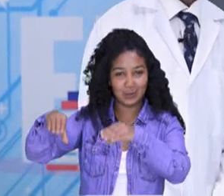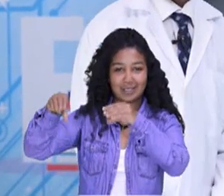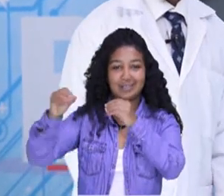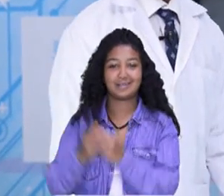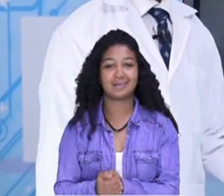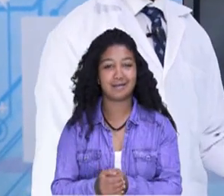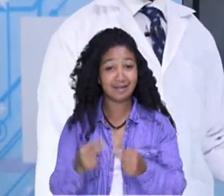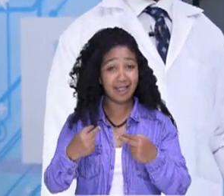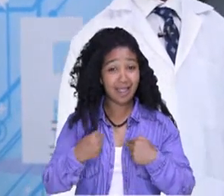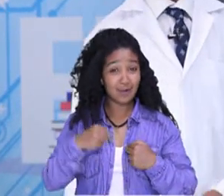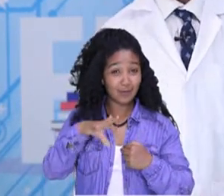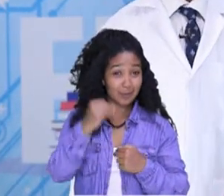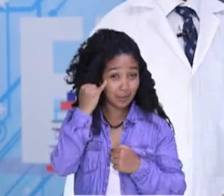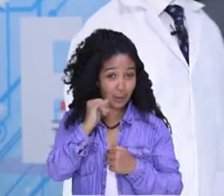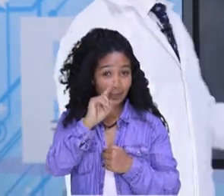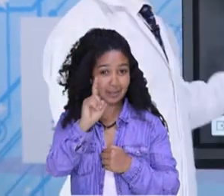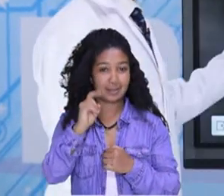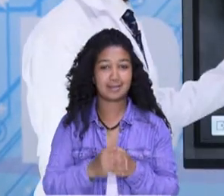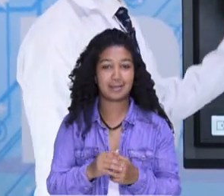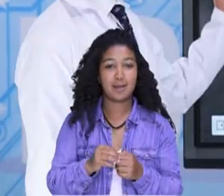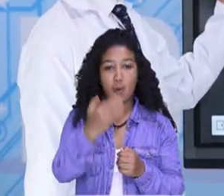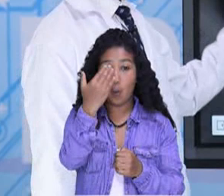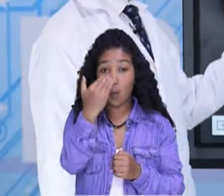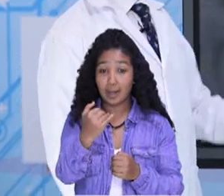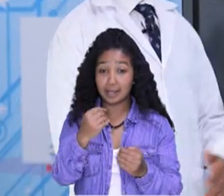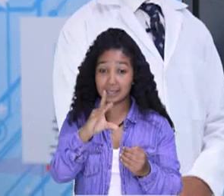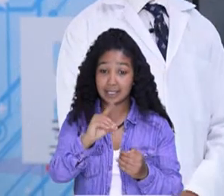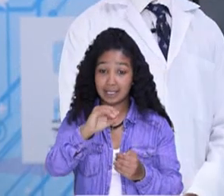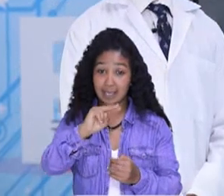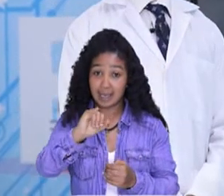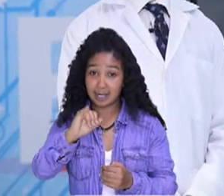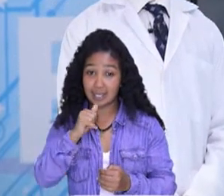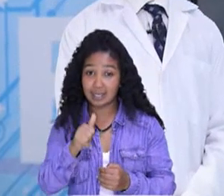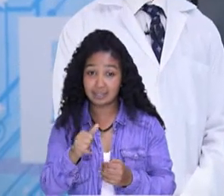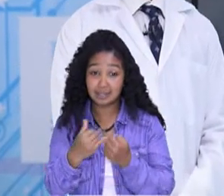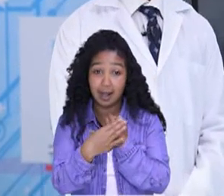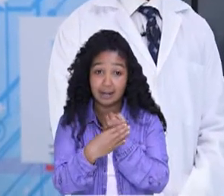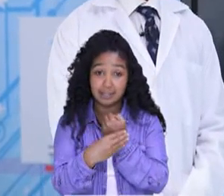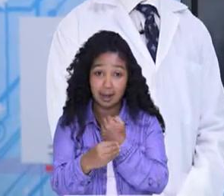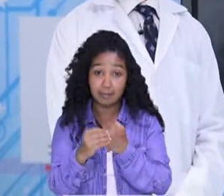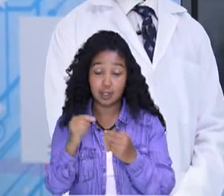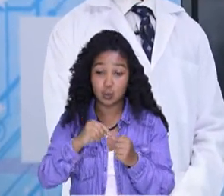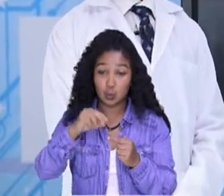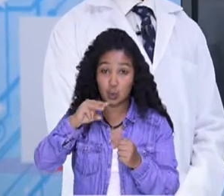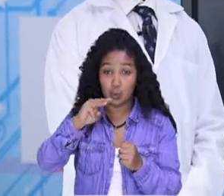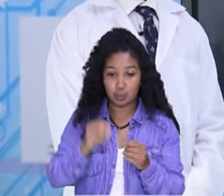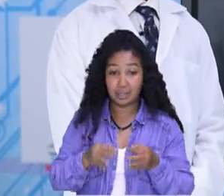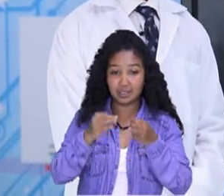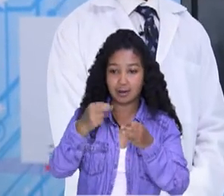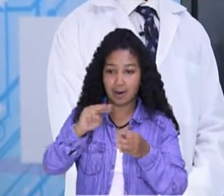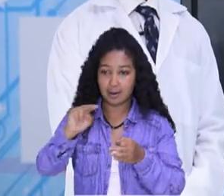Students, have you got the point? Why DNA is transcribed into messenger